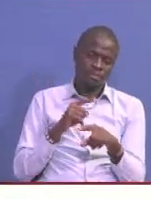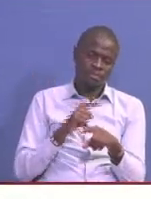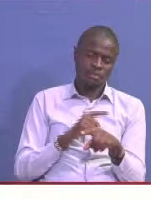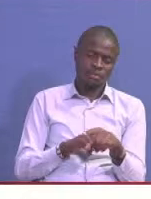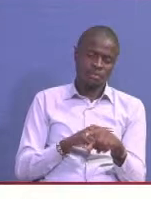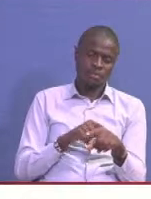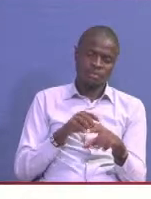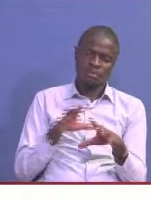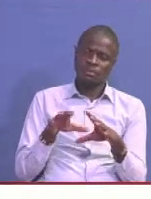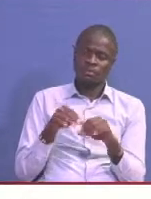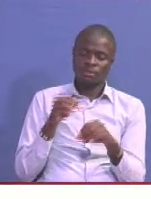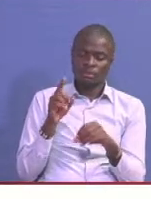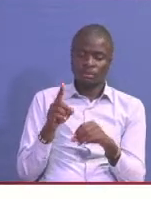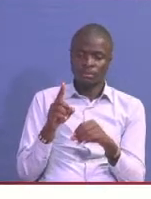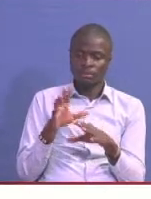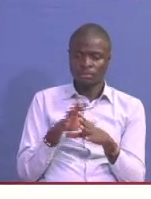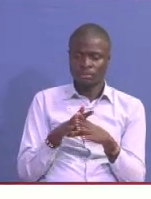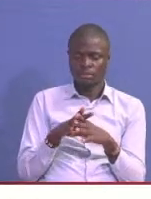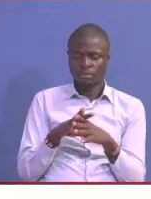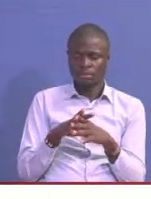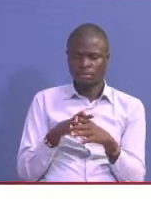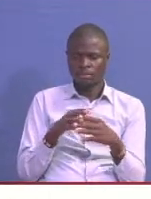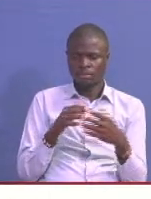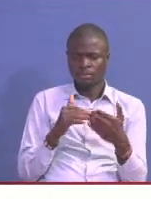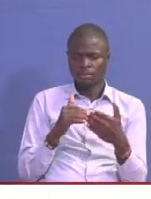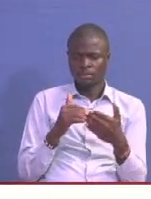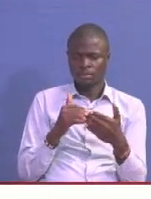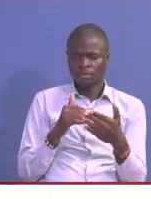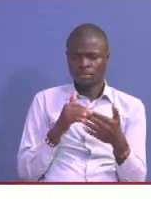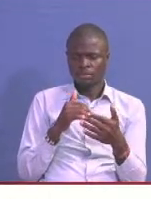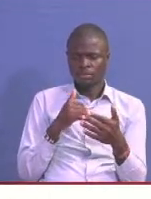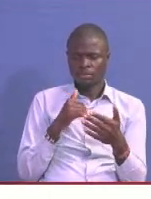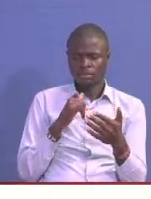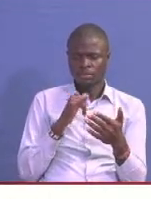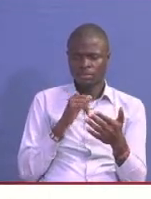there, and even before then, I had